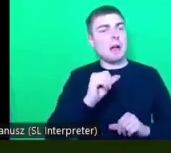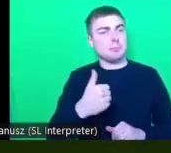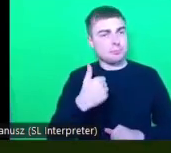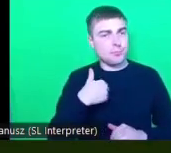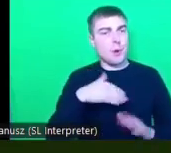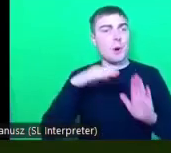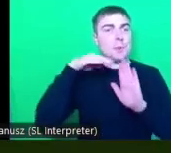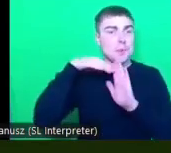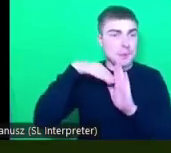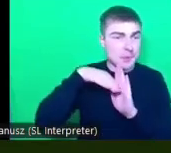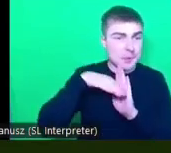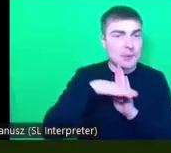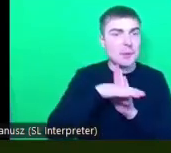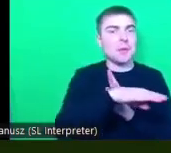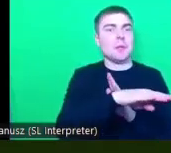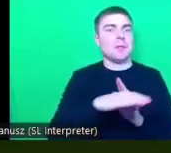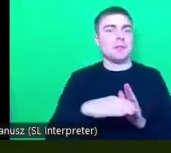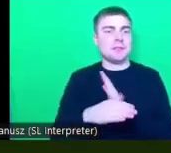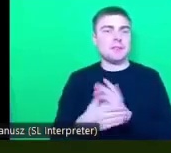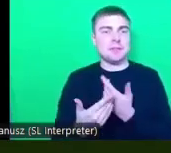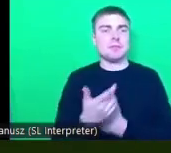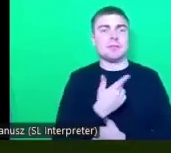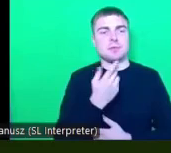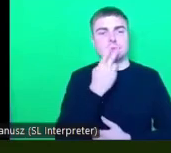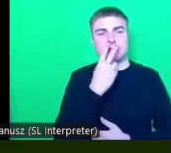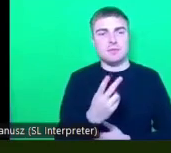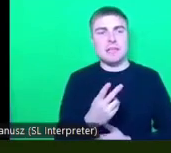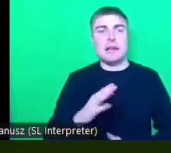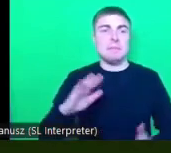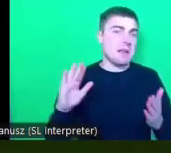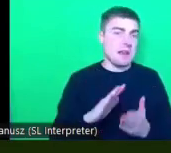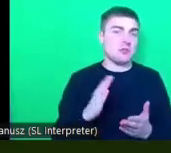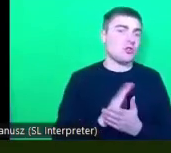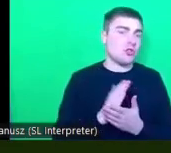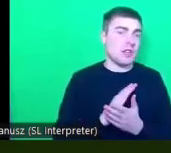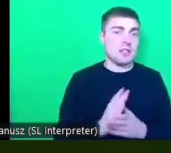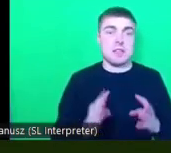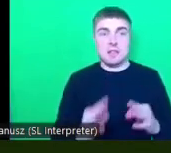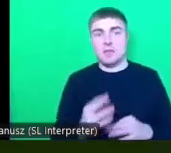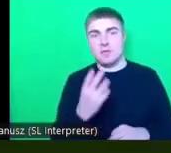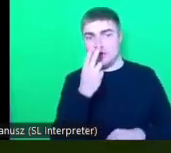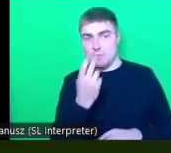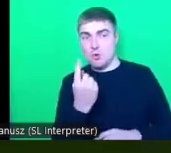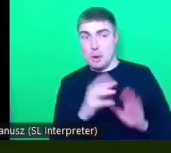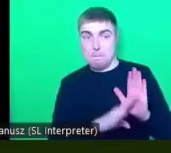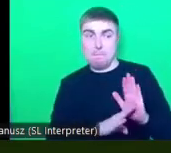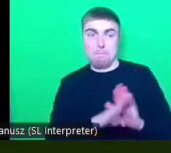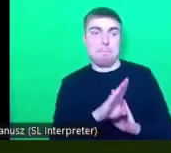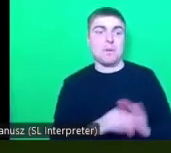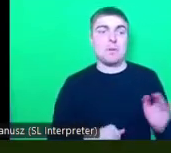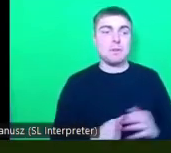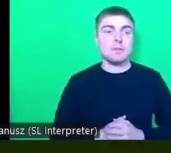years. And we have two likely explanations for this. One is that in contrast to the previous studies where they mainly